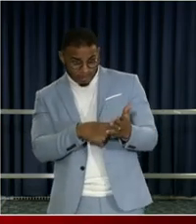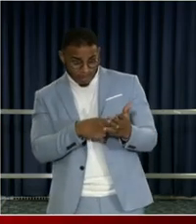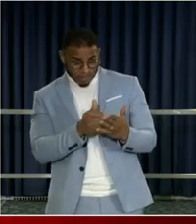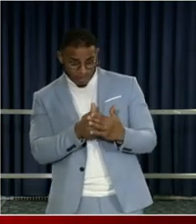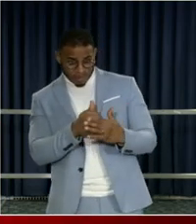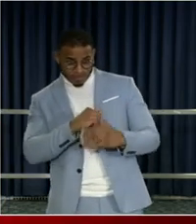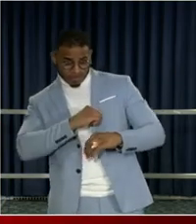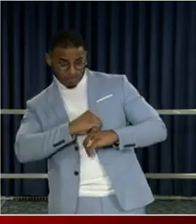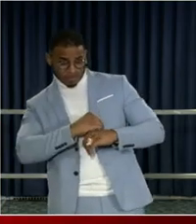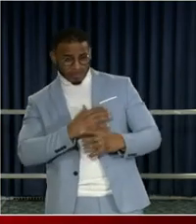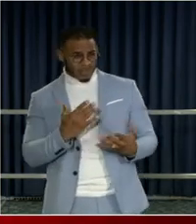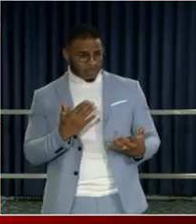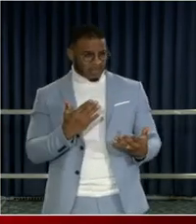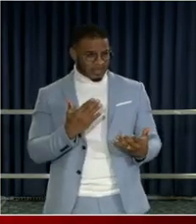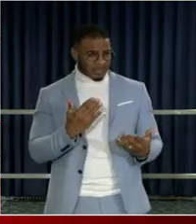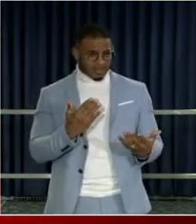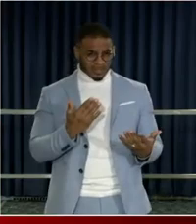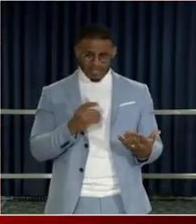some restraint?